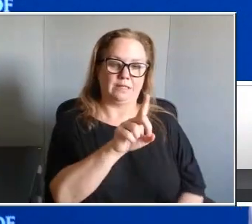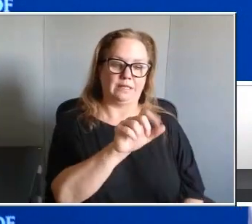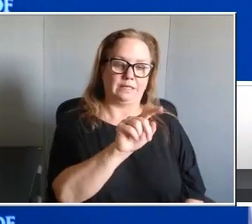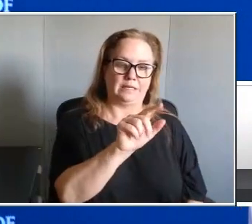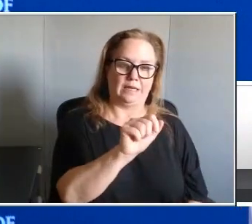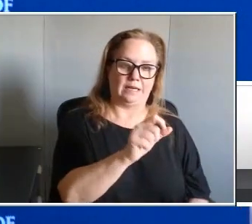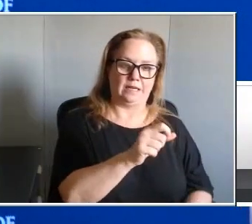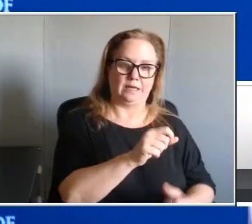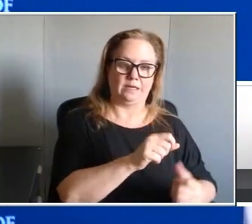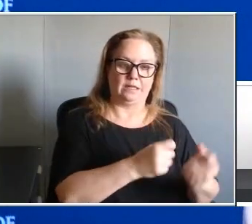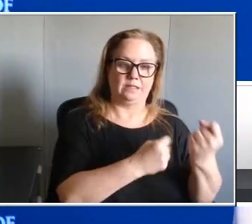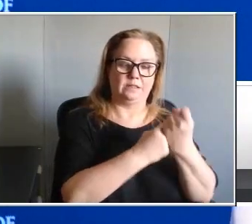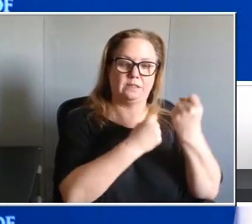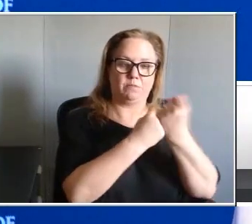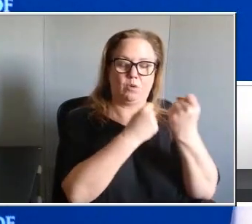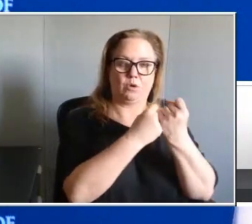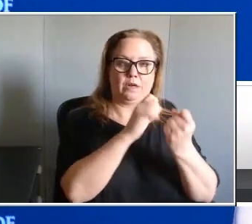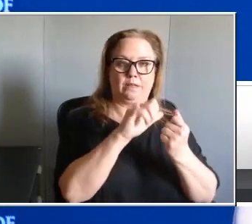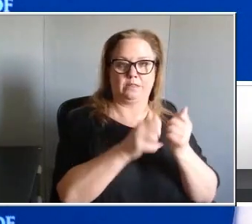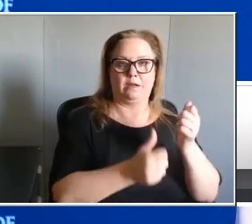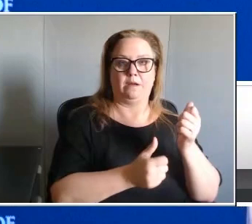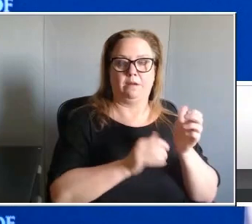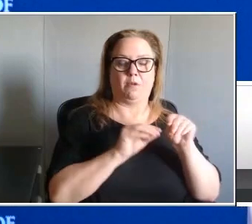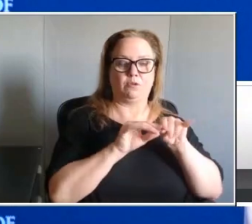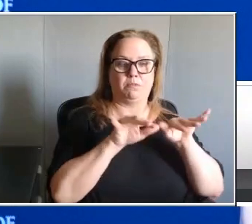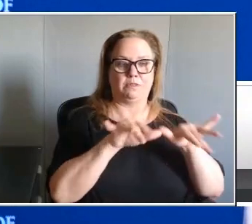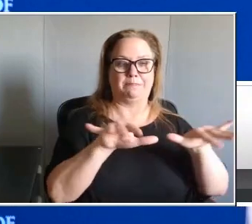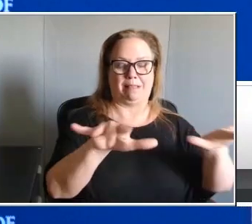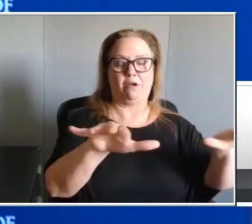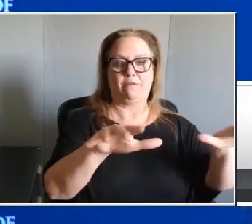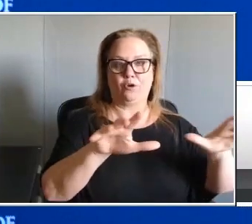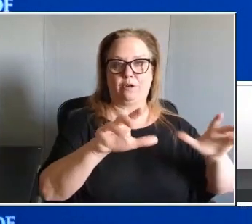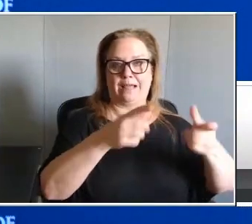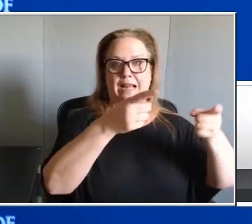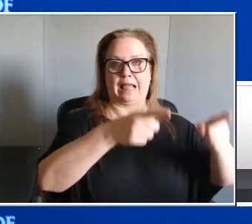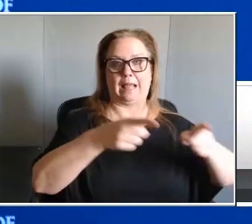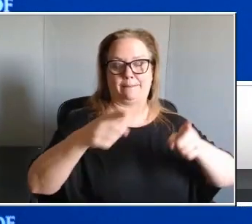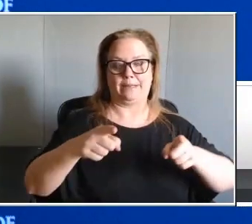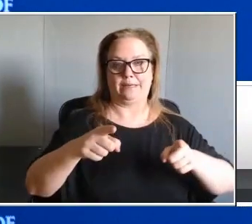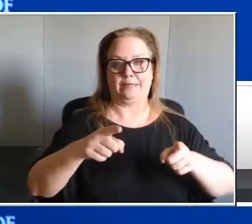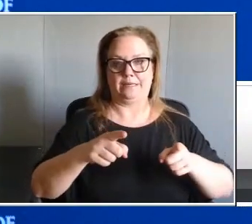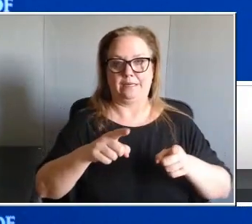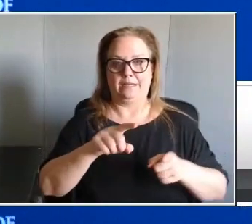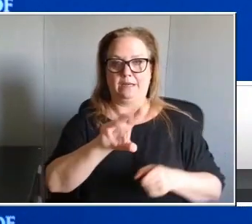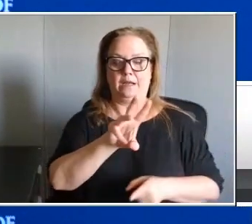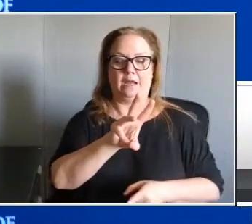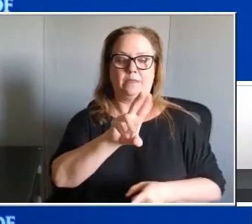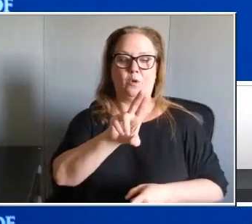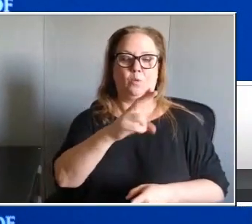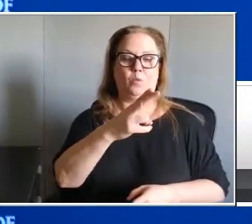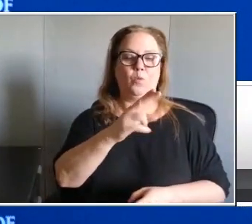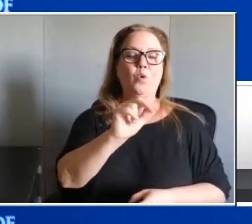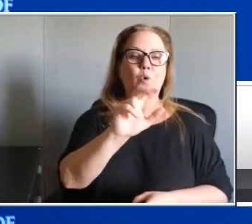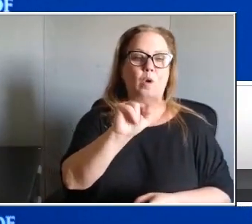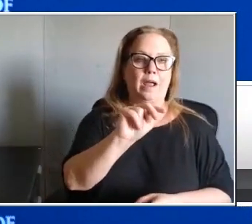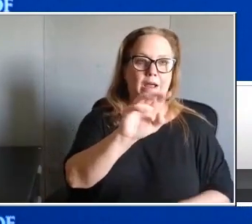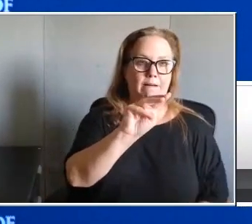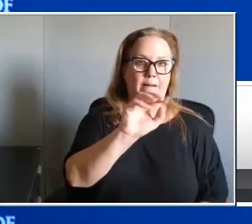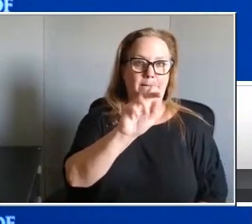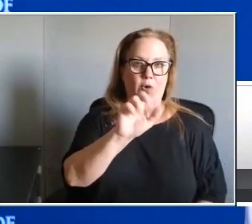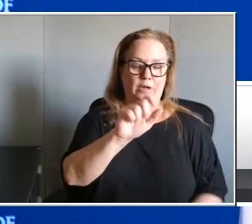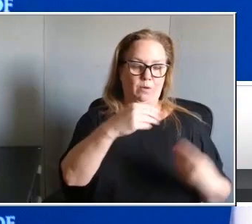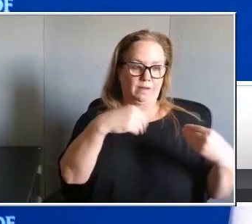support that this was multiple spillover events that occurred probably at the Wuhan market there, where they were selling live